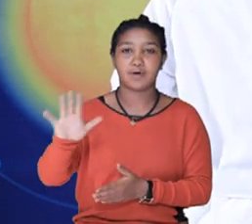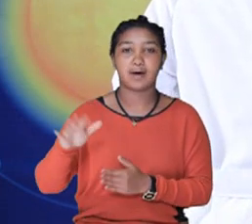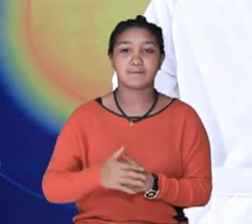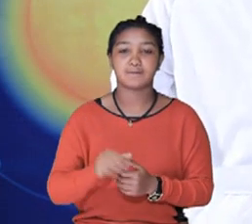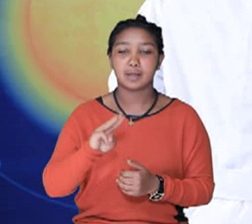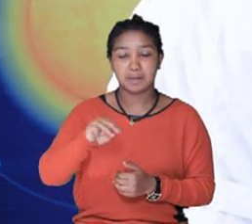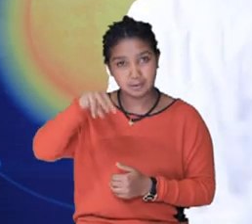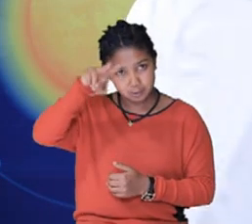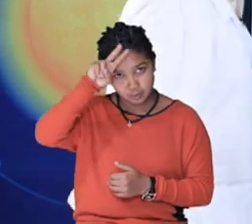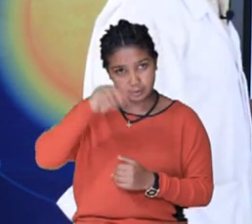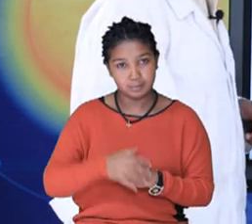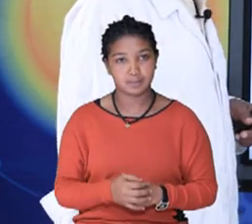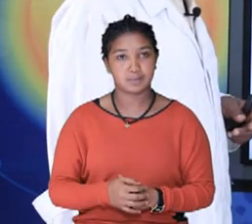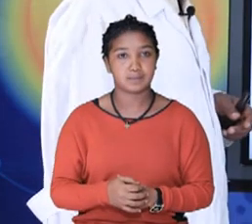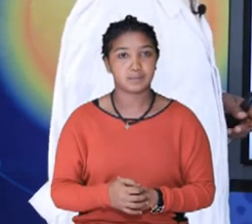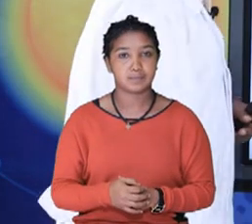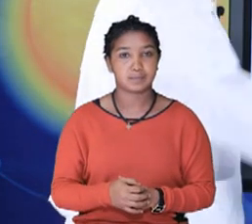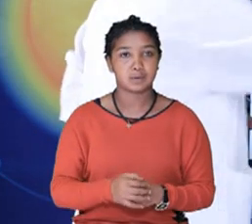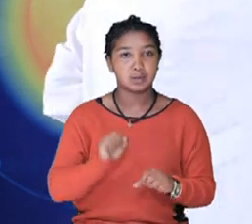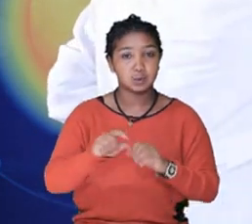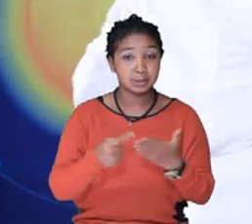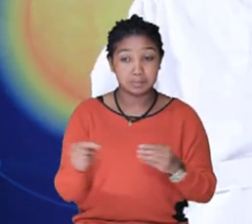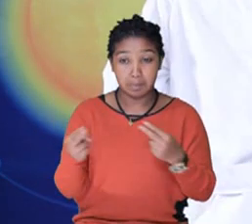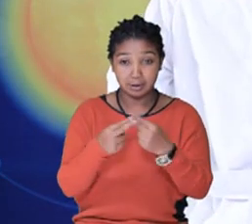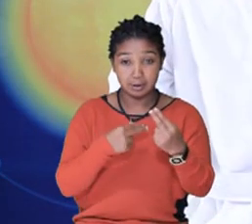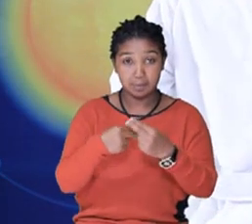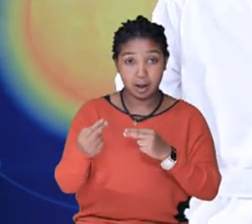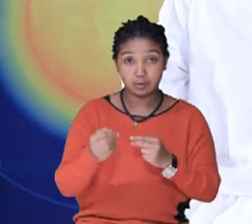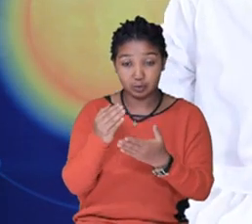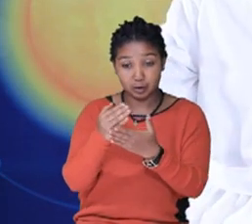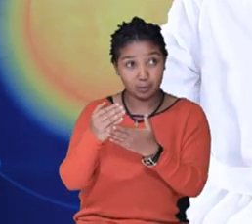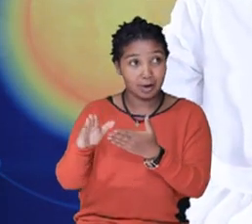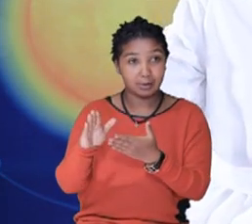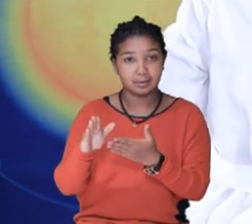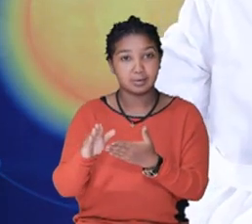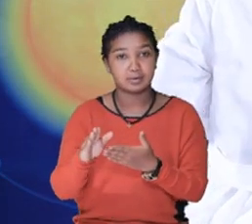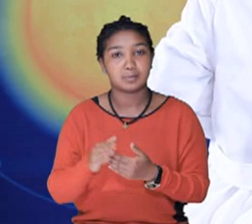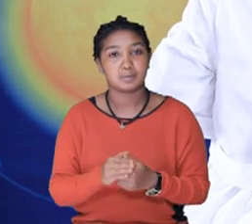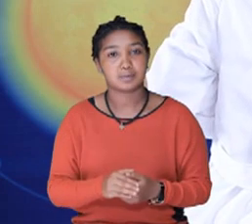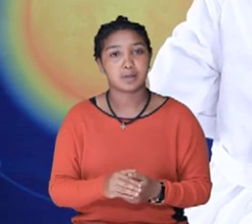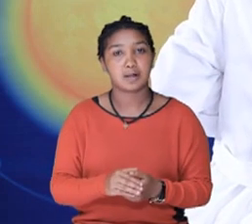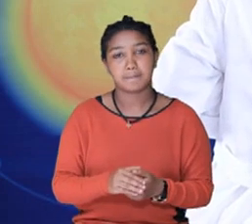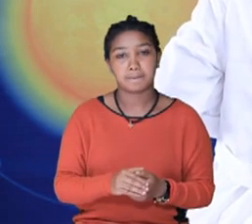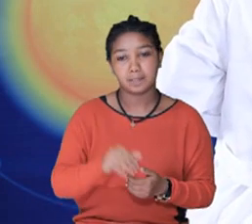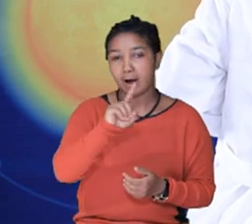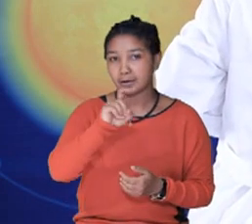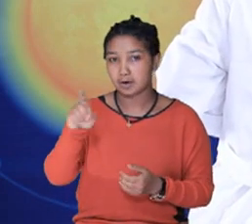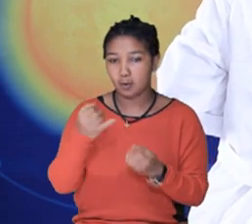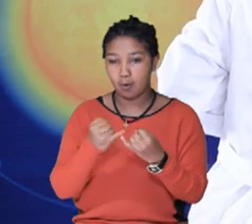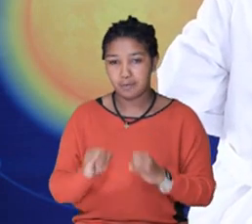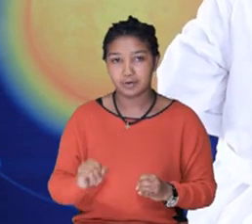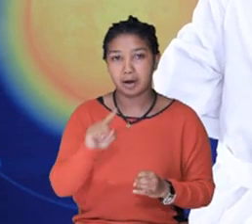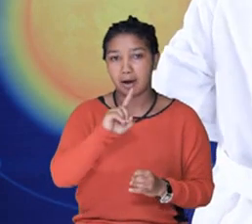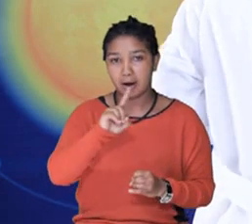0.05 meter square. So this multiply, to remove the decimal, multiply by 100